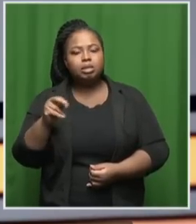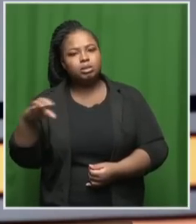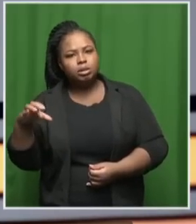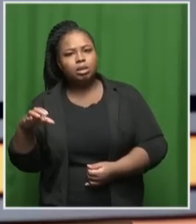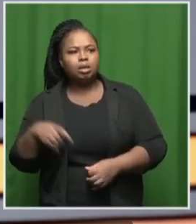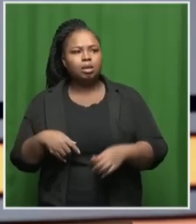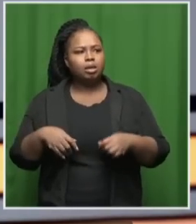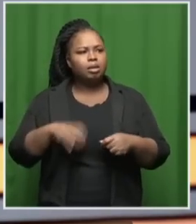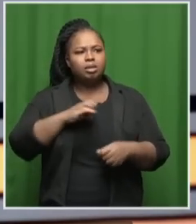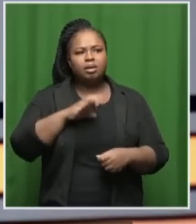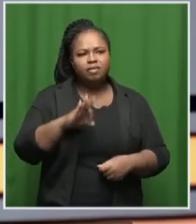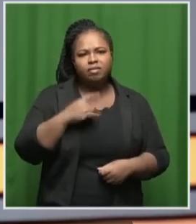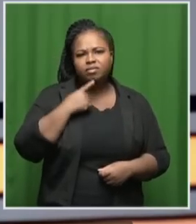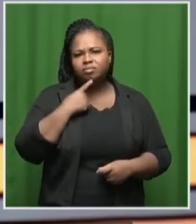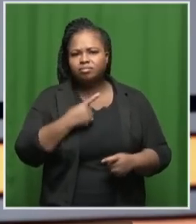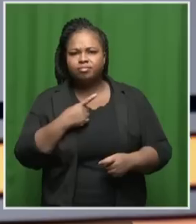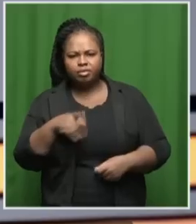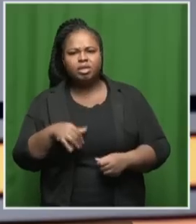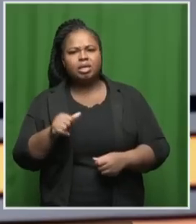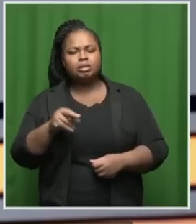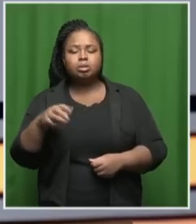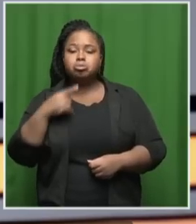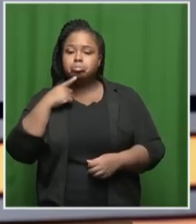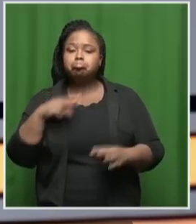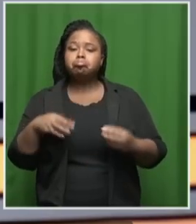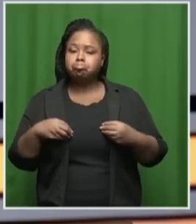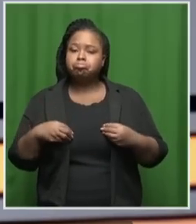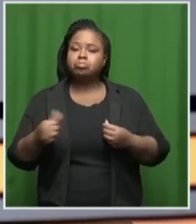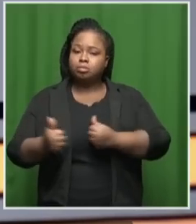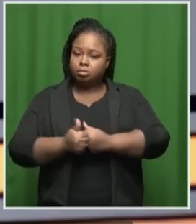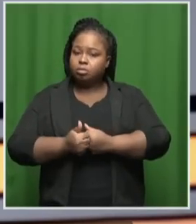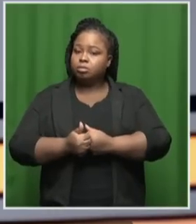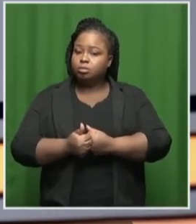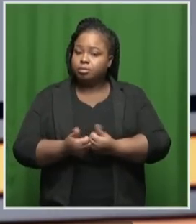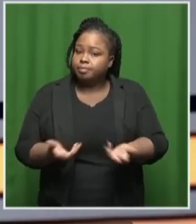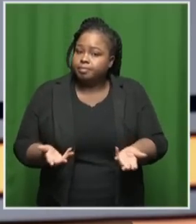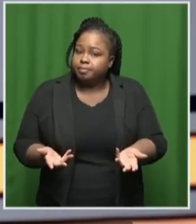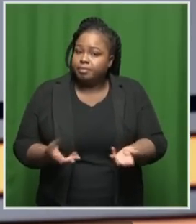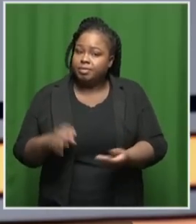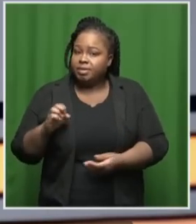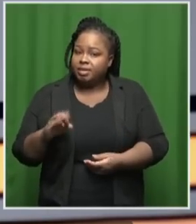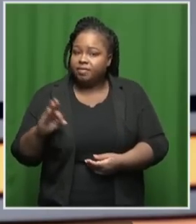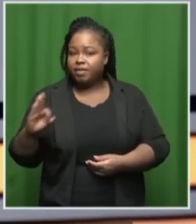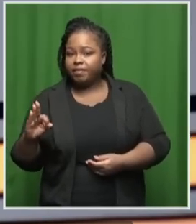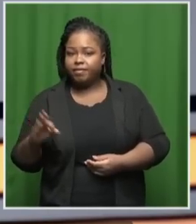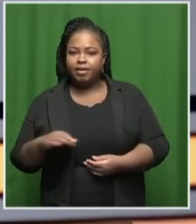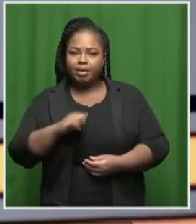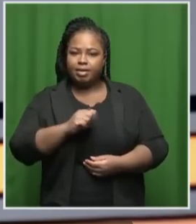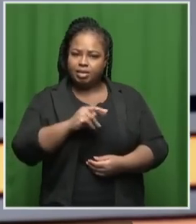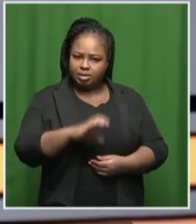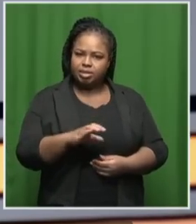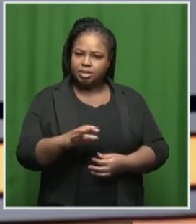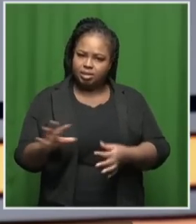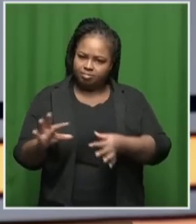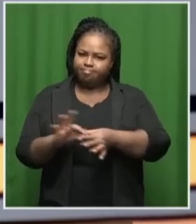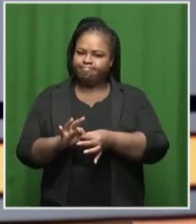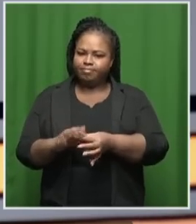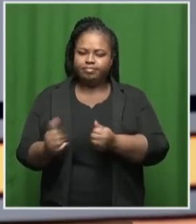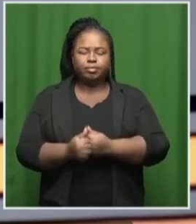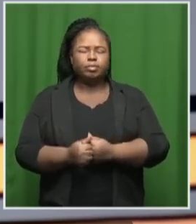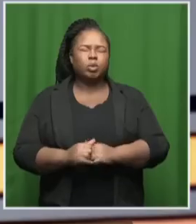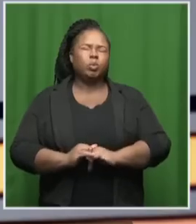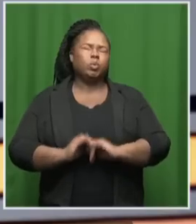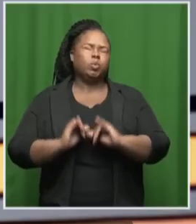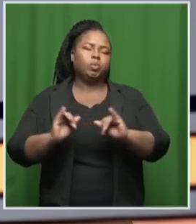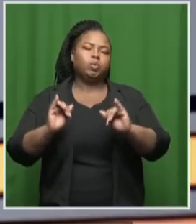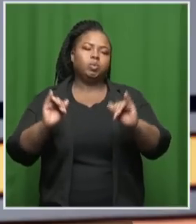from so many other quarters within the ANC to say, we have an EFF-ANC marriage is probably the worst thing that could